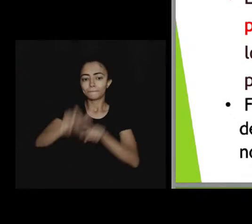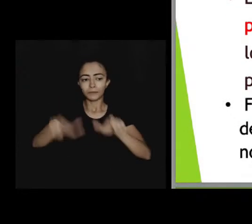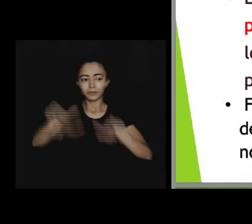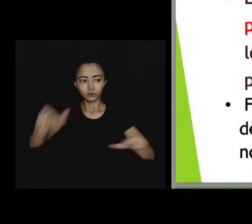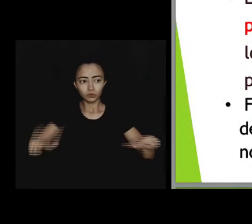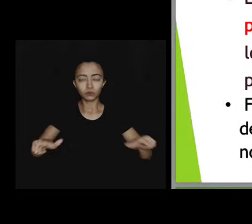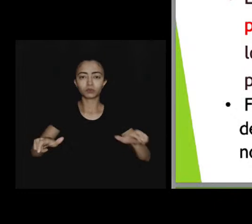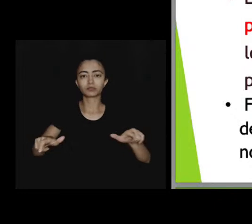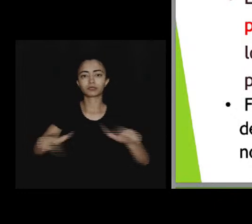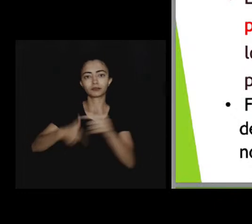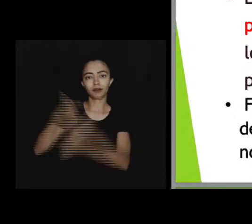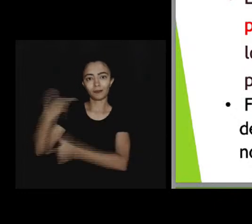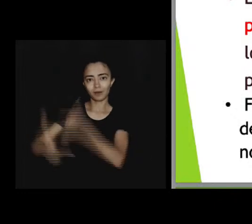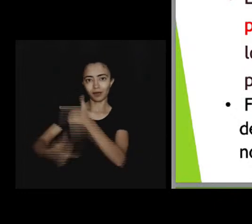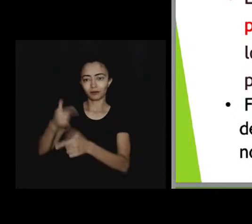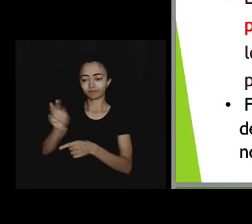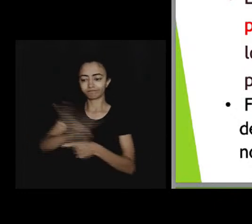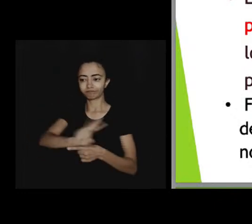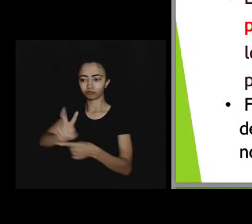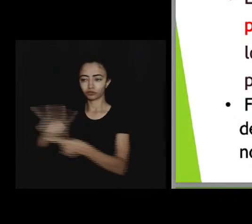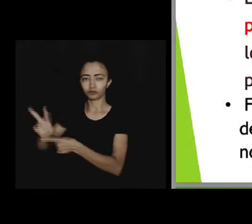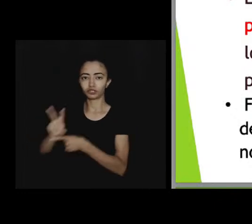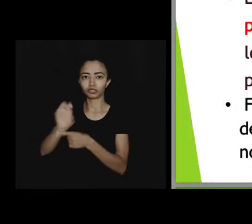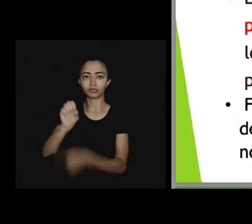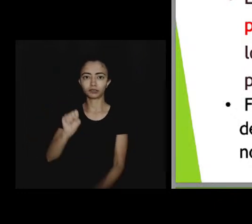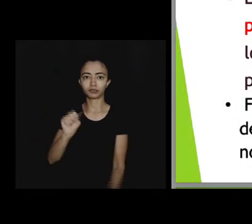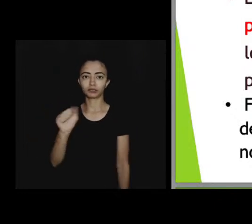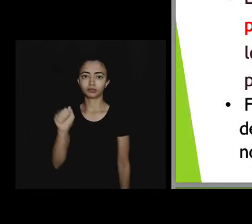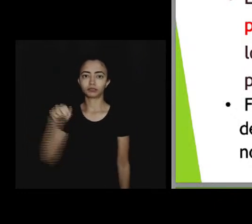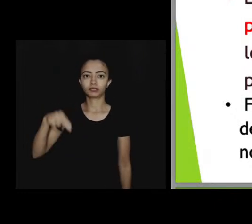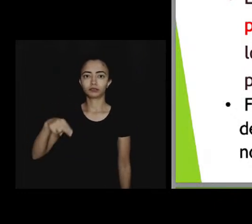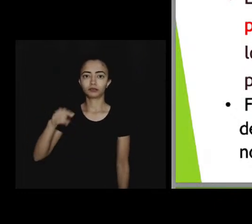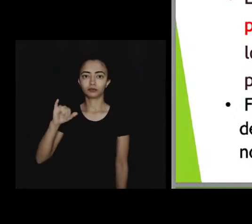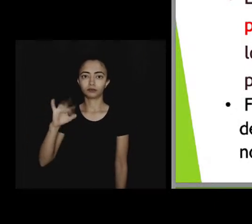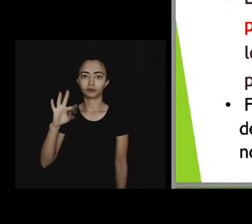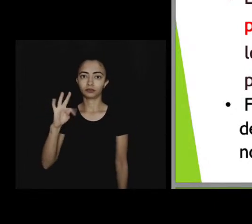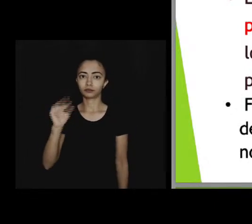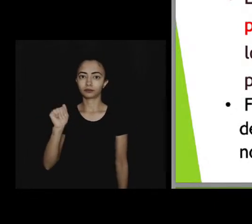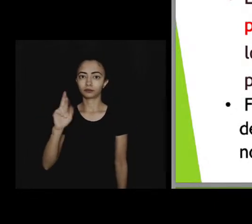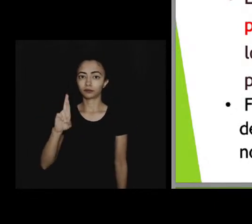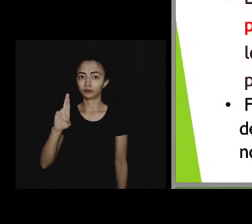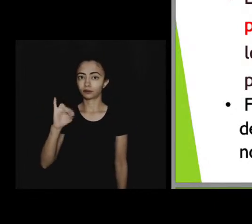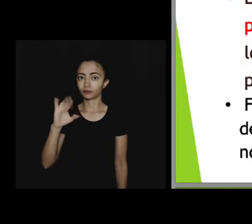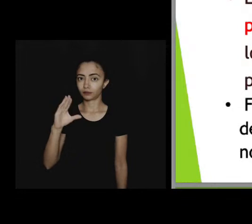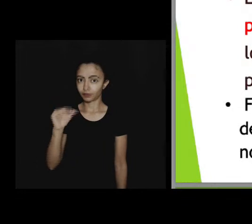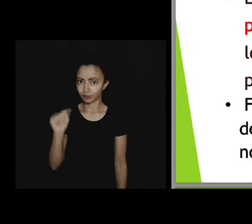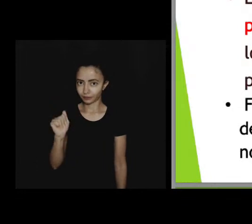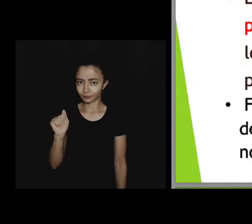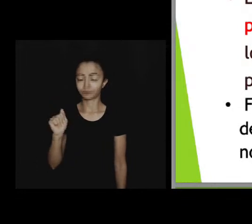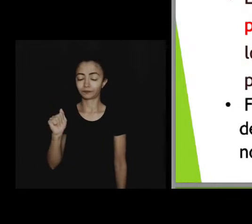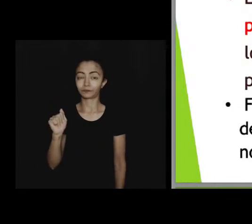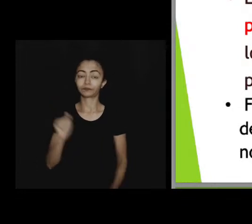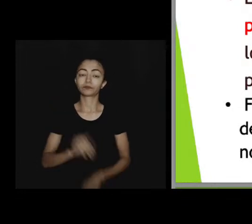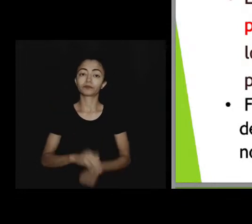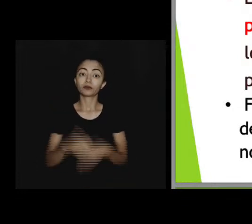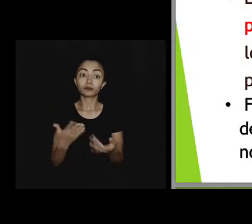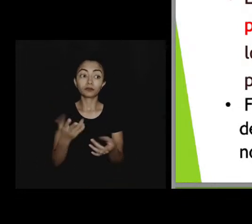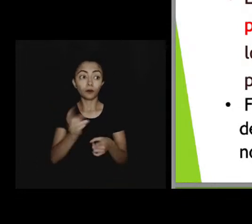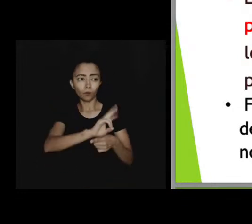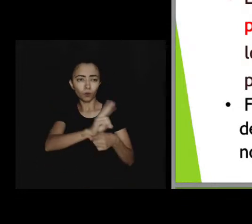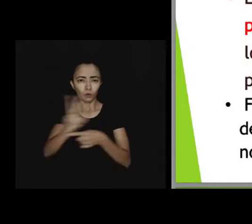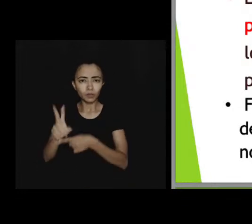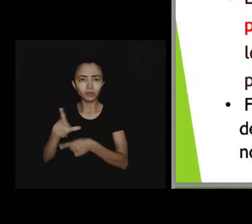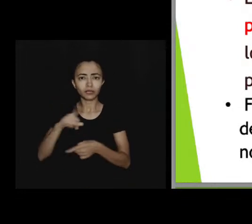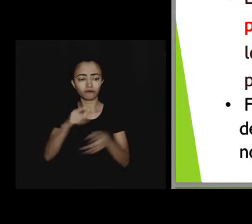people from the health surveillance. So this was a pioneer educational program. And the monitoring